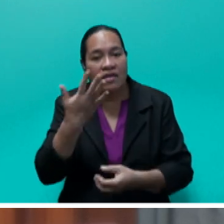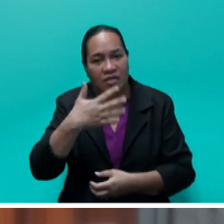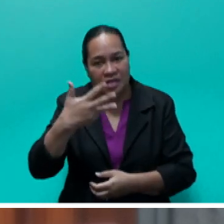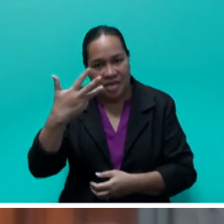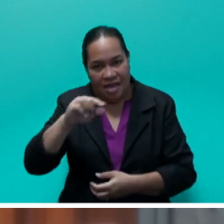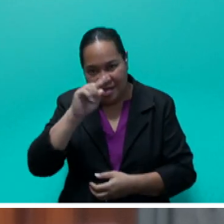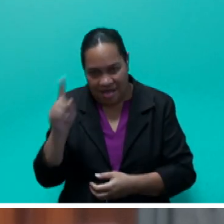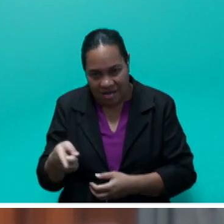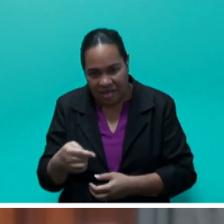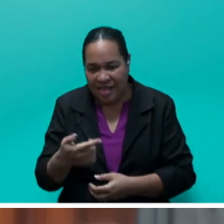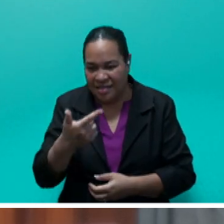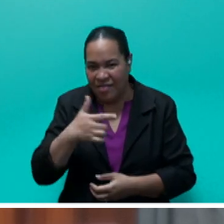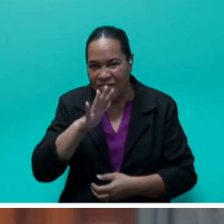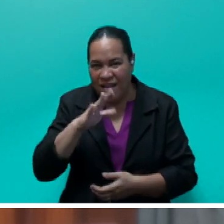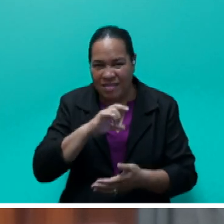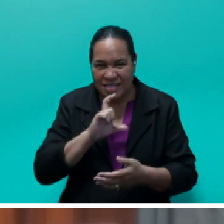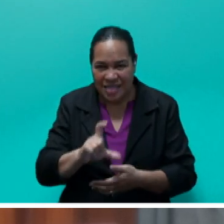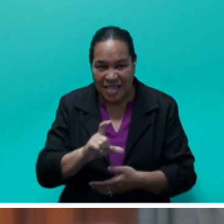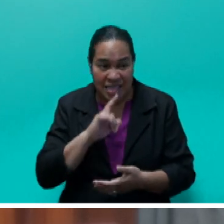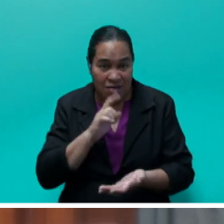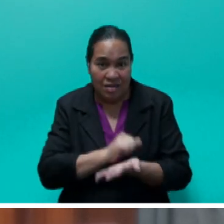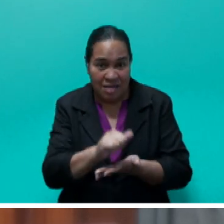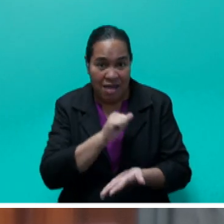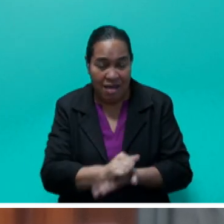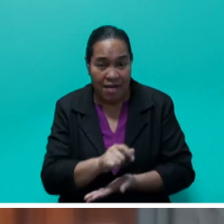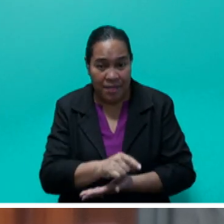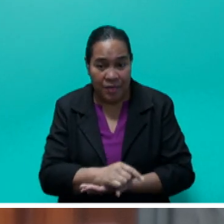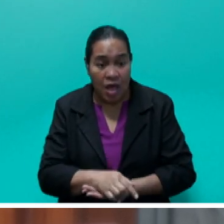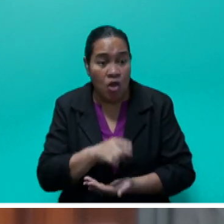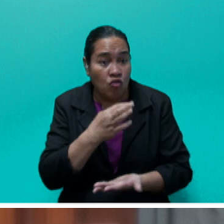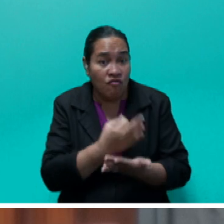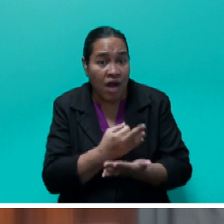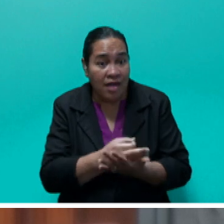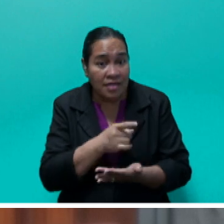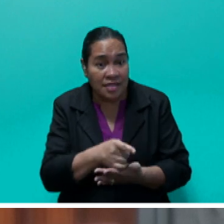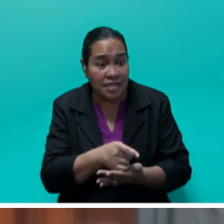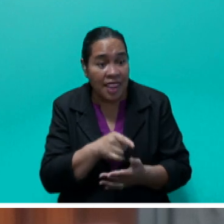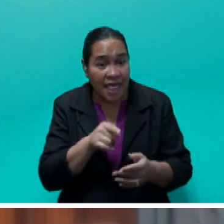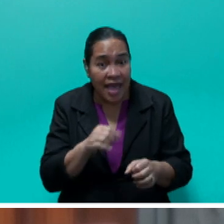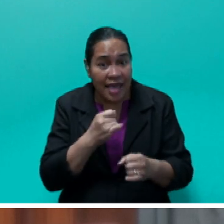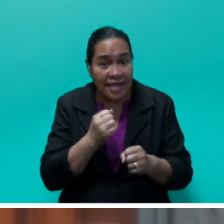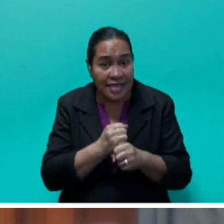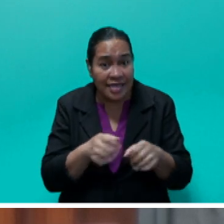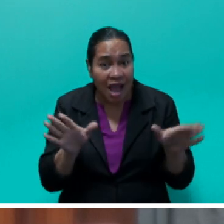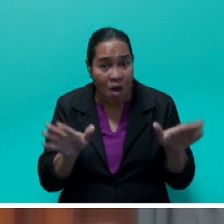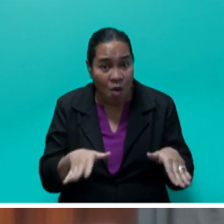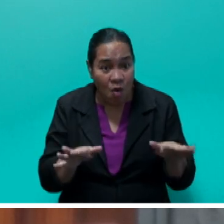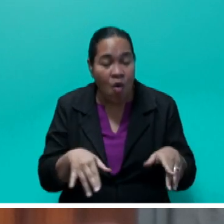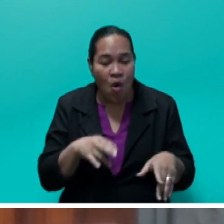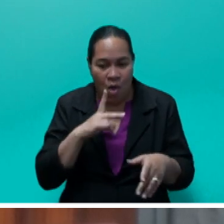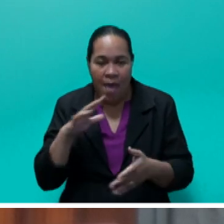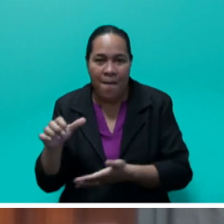$59,724.75 from these sales. With these funds, the Narodake Pine Schemes also was able to